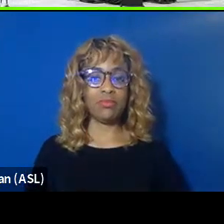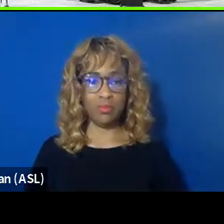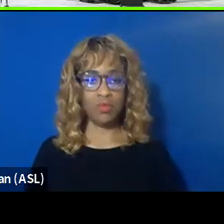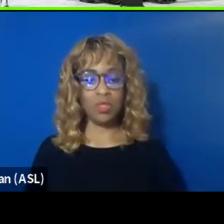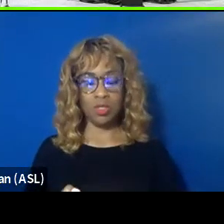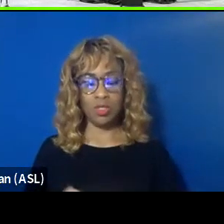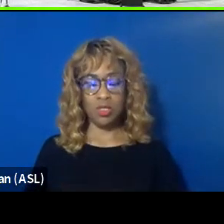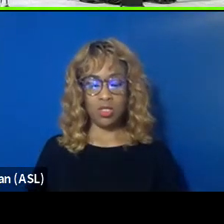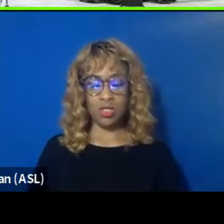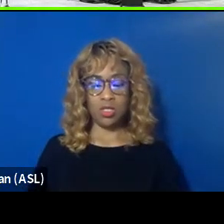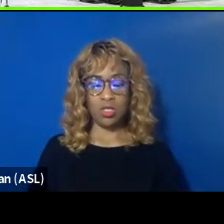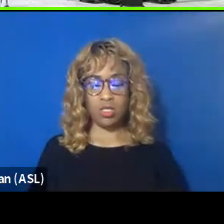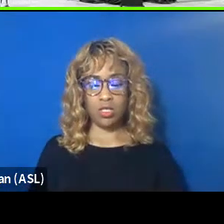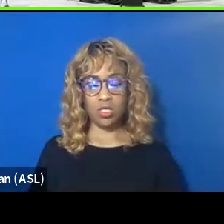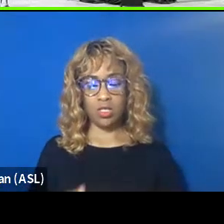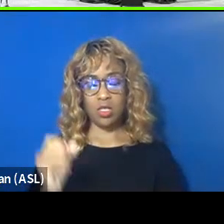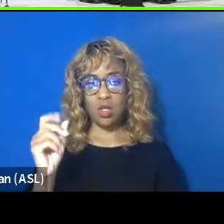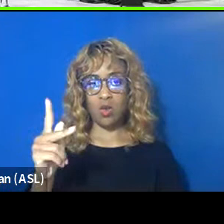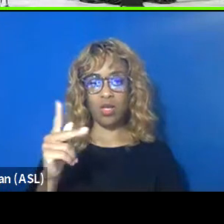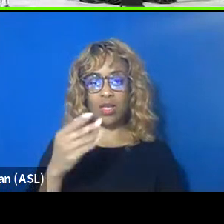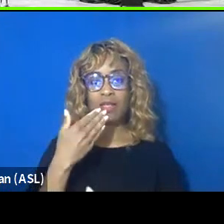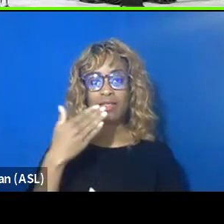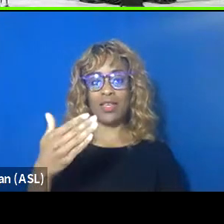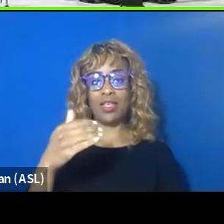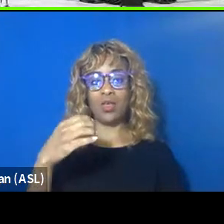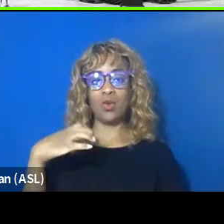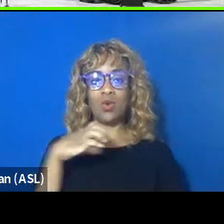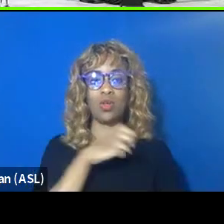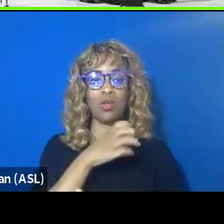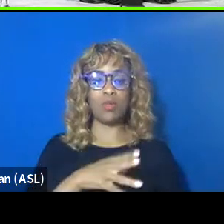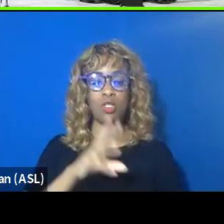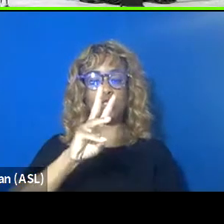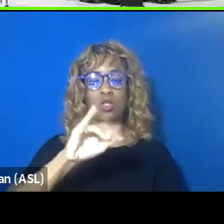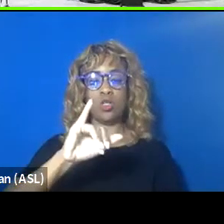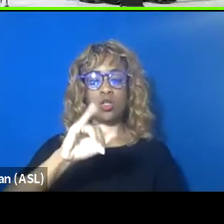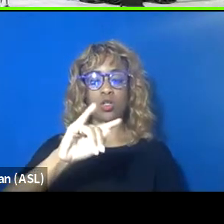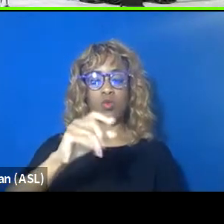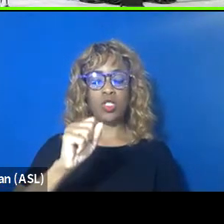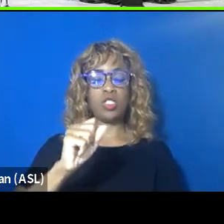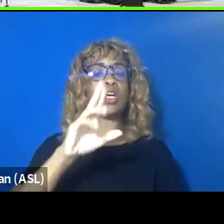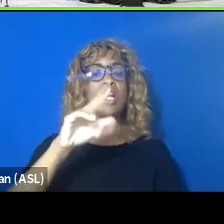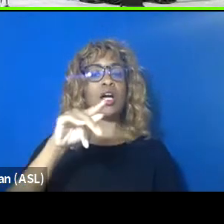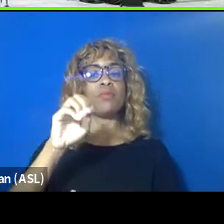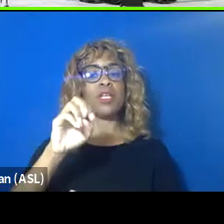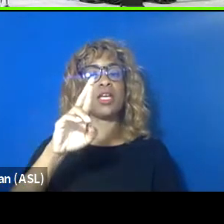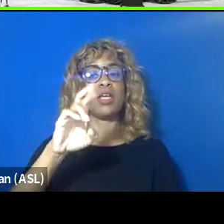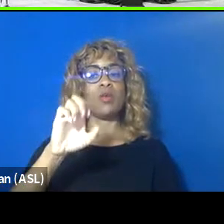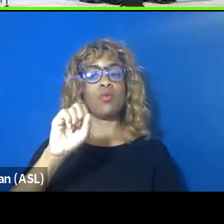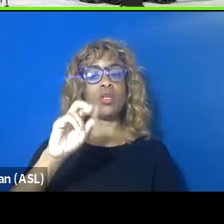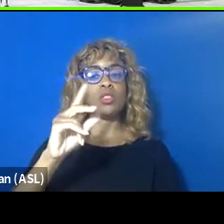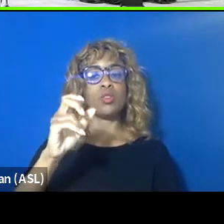Okay, thank you, Commissioner Witches. Yes, updated resolutions